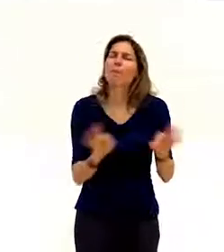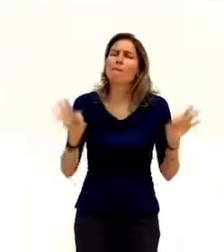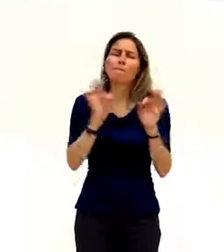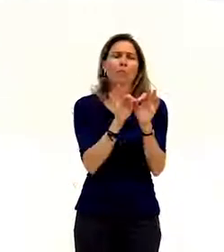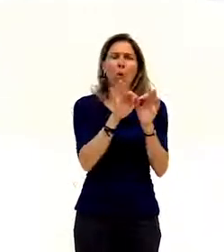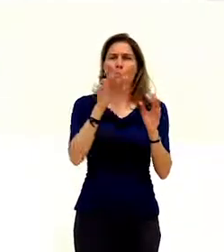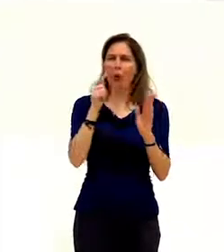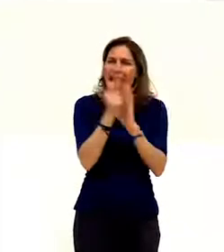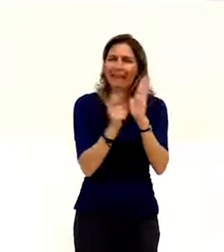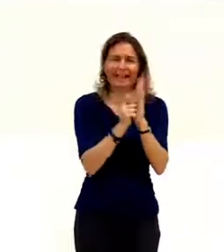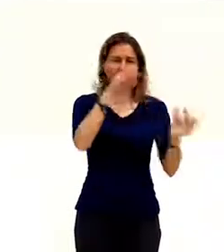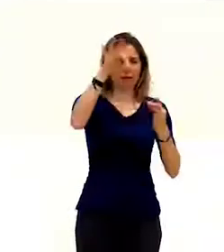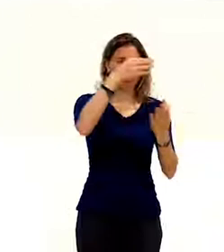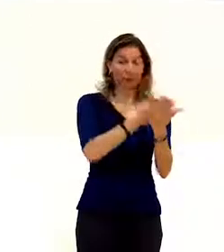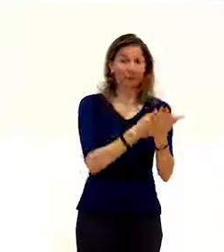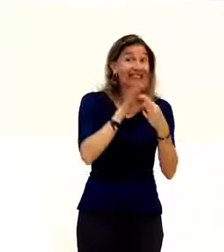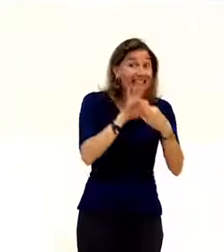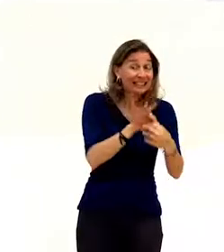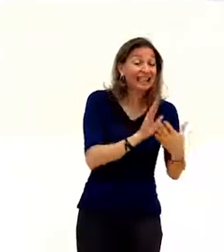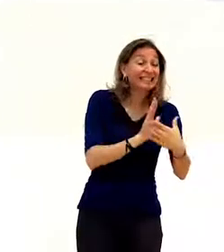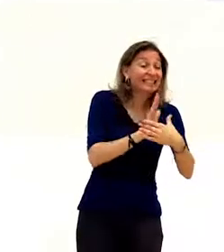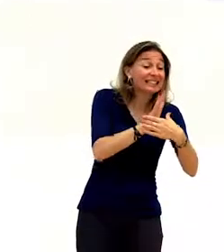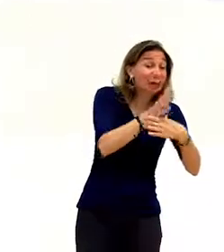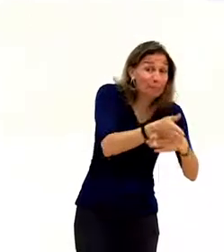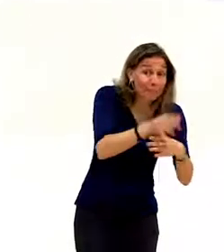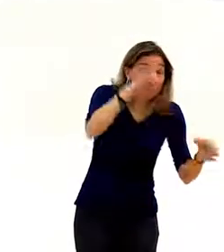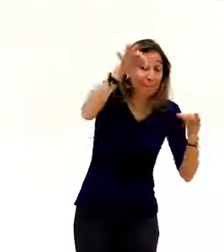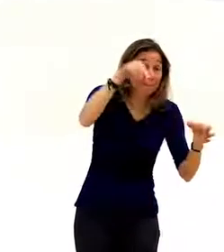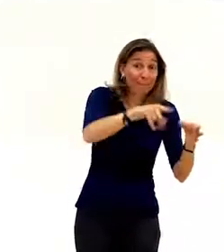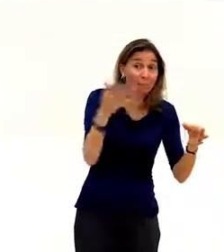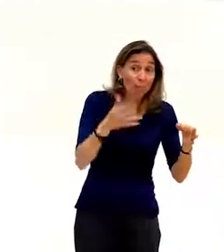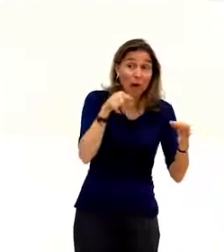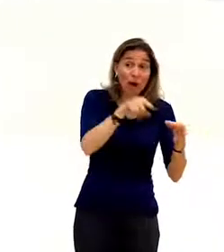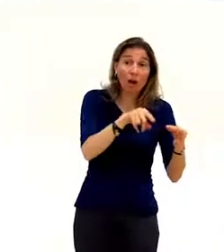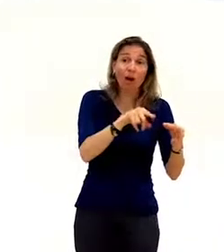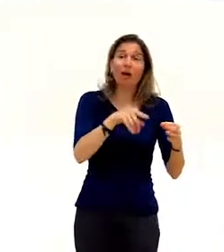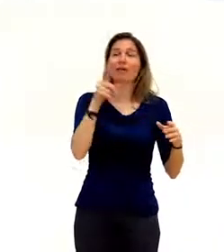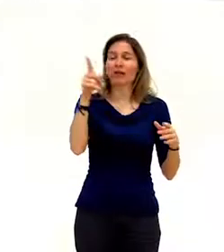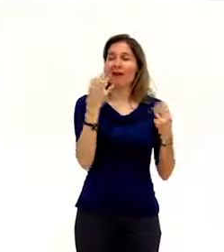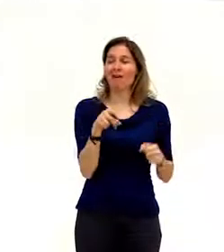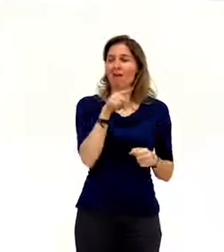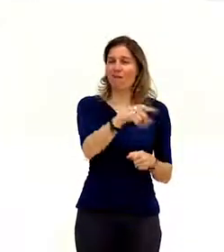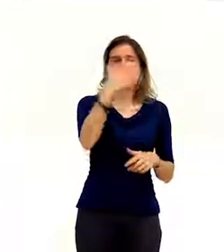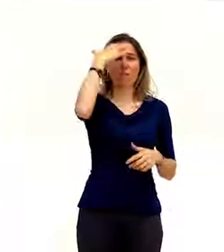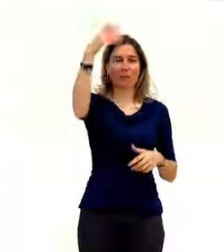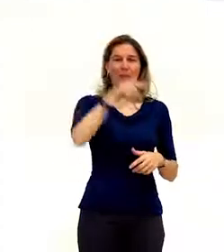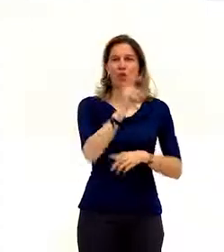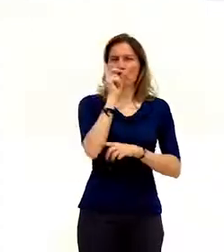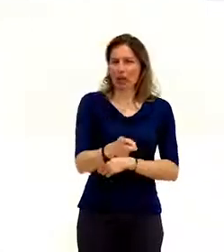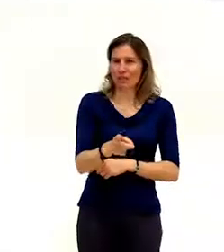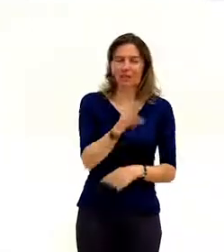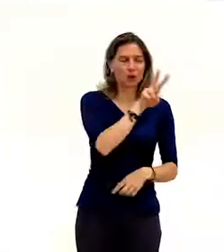face for the concept of accessibility is focusing on the public sector directive. Directive